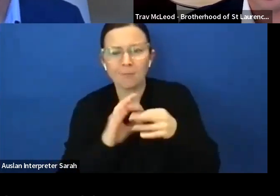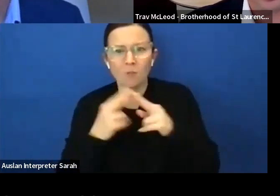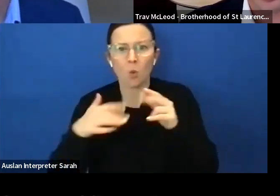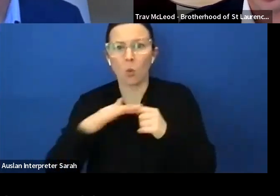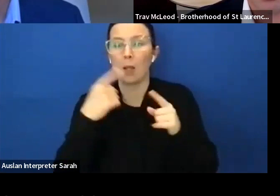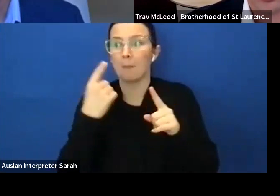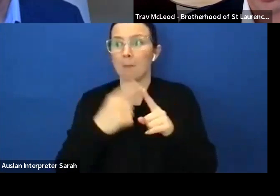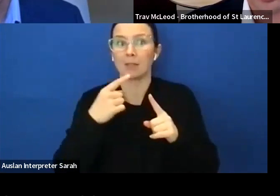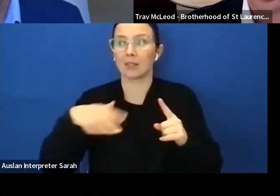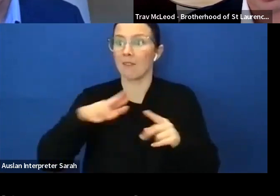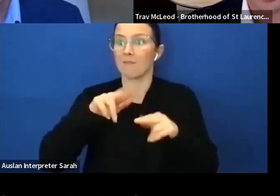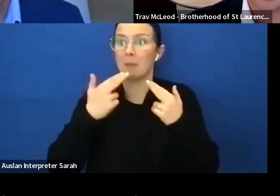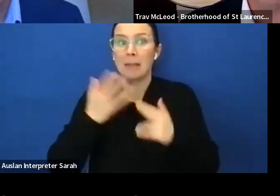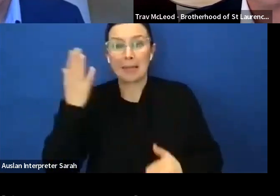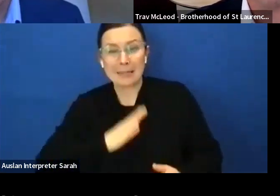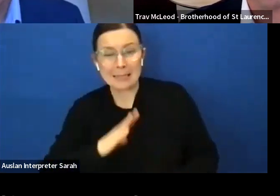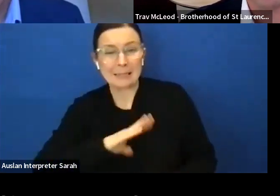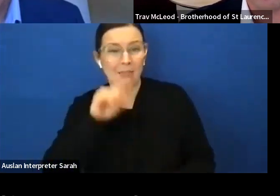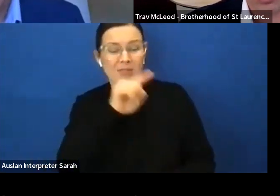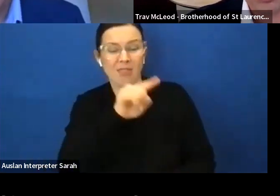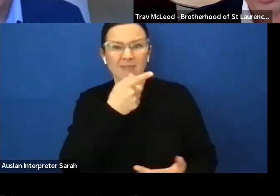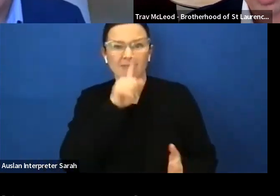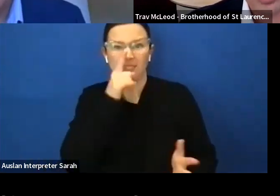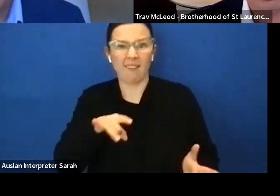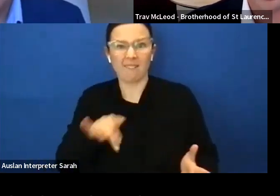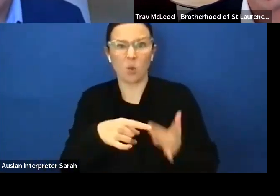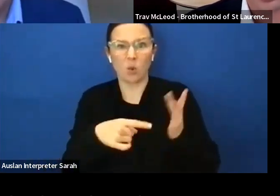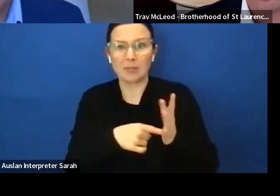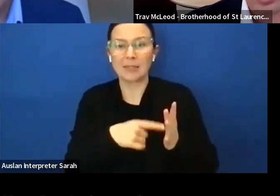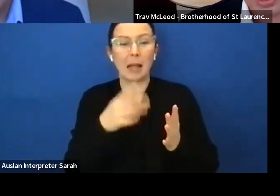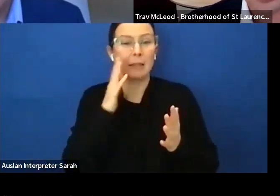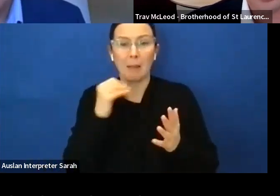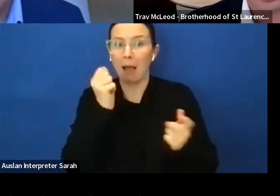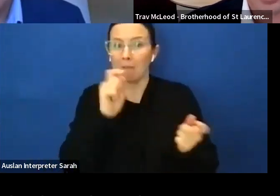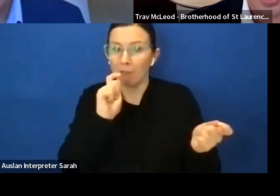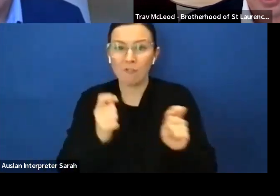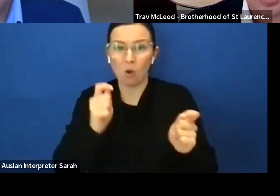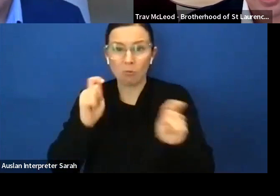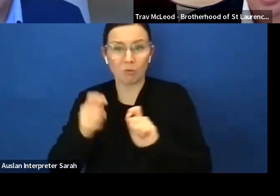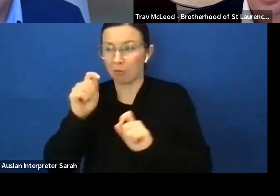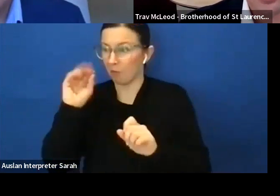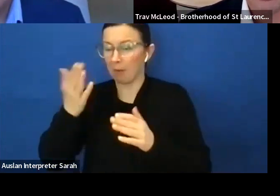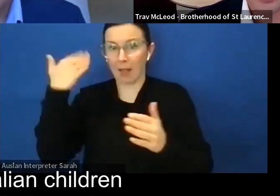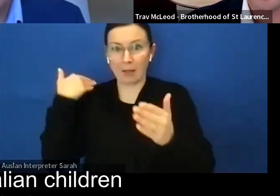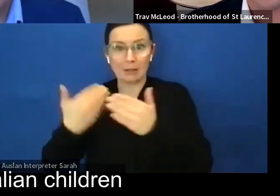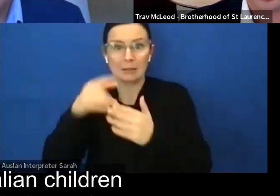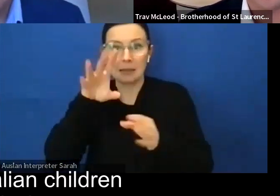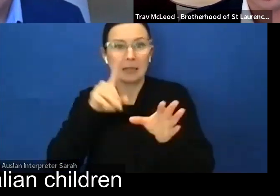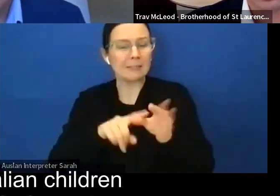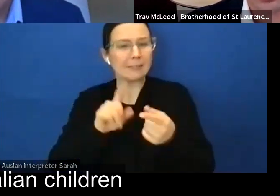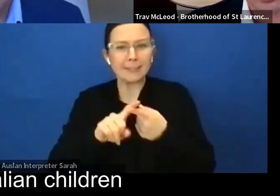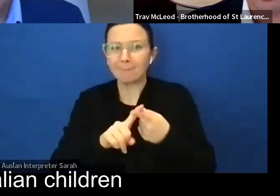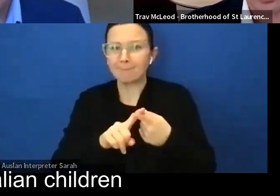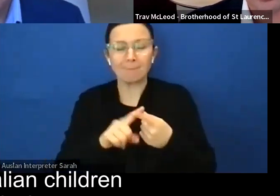the families who need it most, despite a number of important reforms, particularly over the last decade. Many